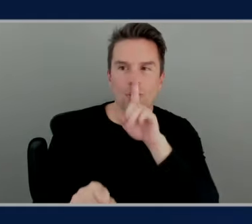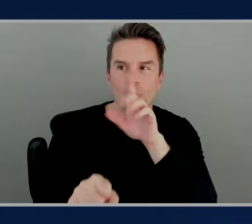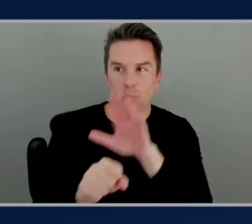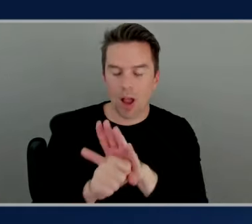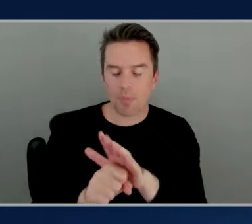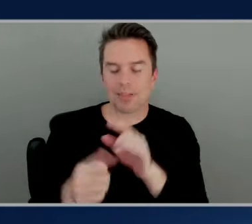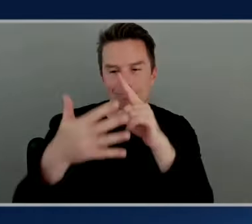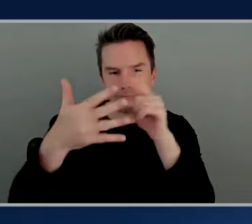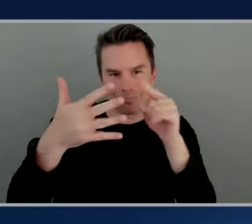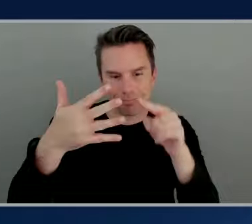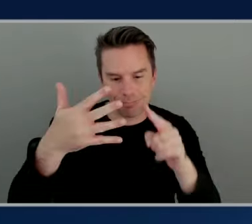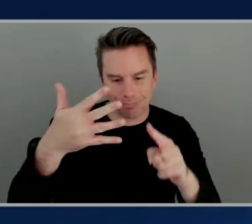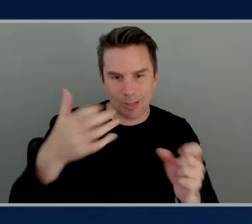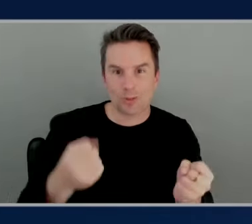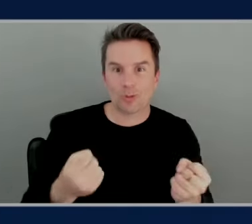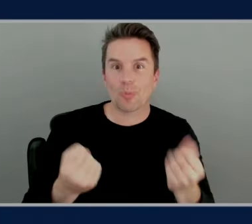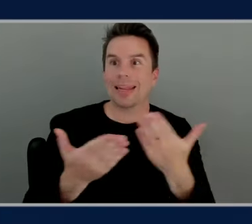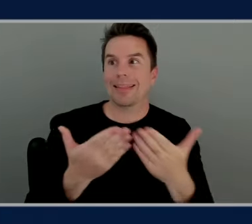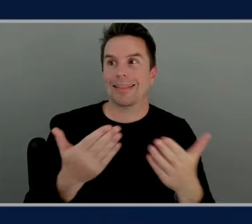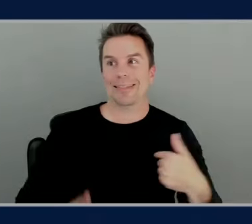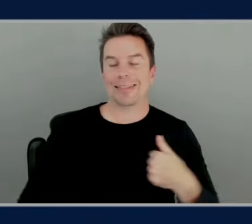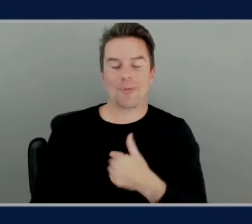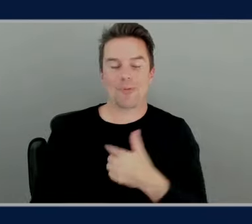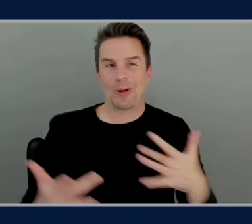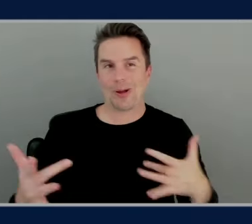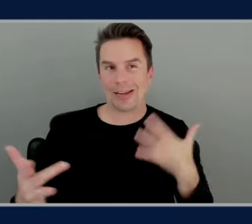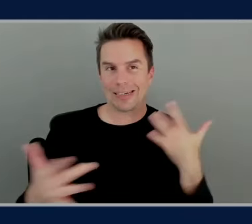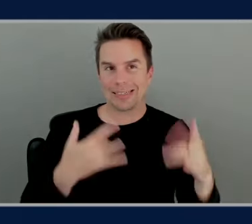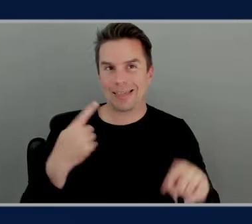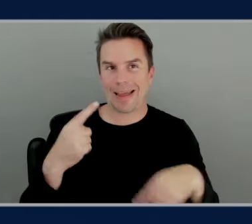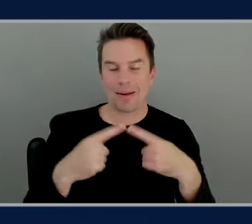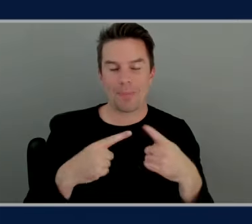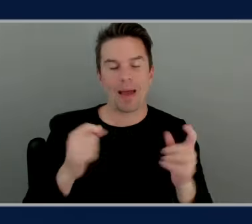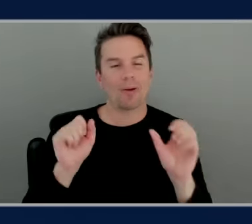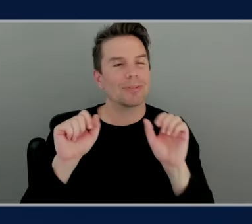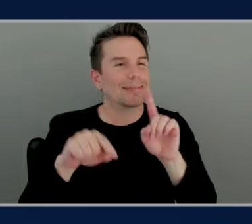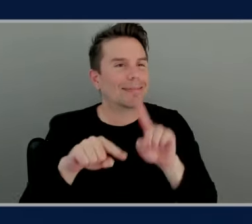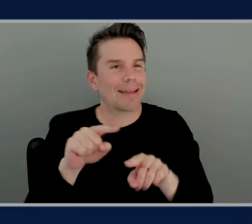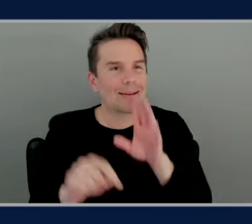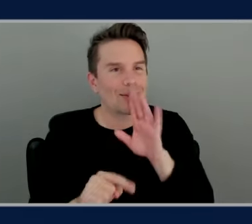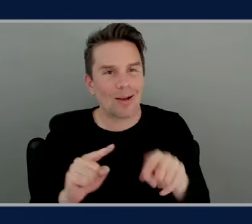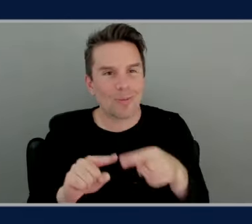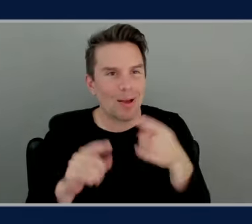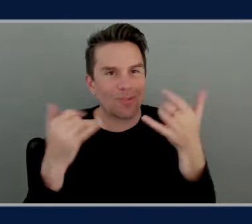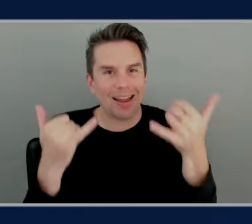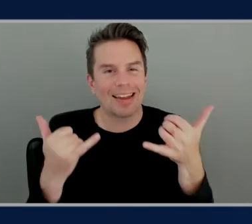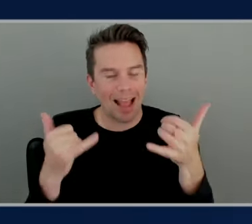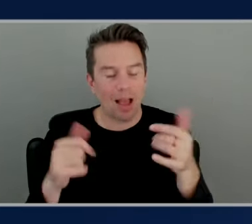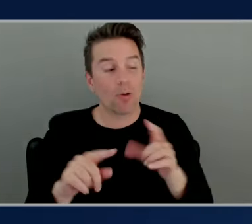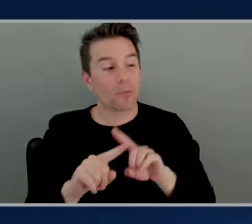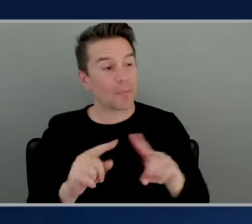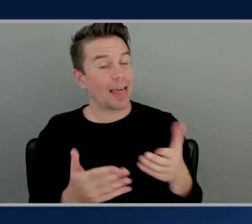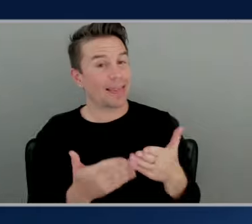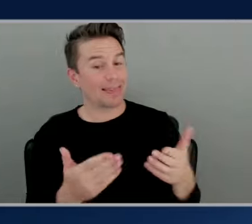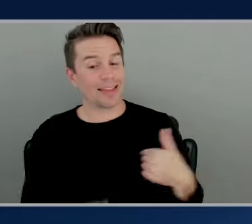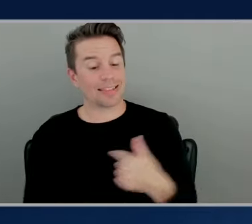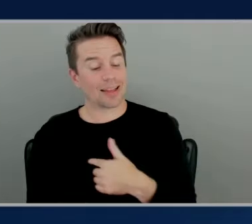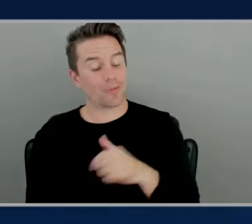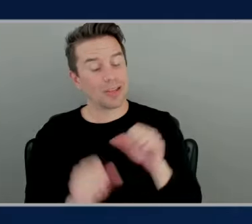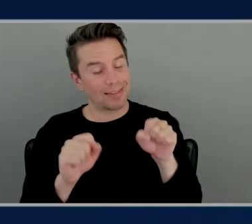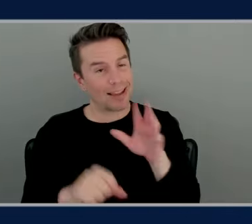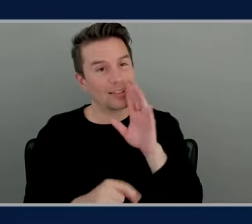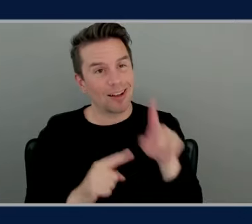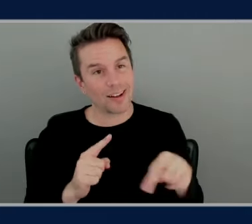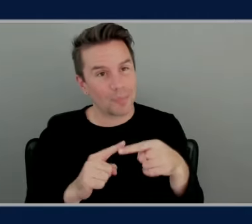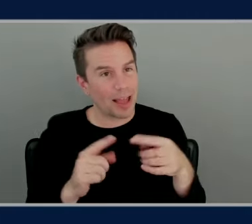talk about in detail. Fine. But I would say, I mean, the things that we can talk about that, you know, Pedro has been hitting on are probably